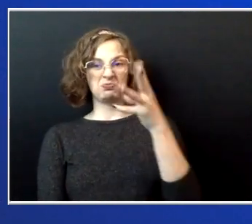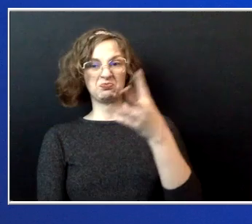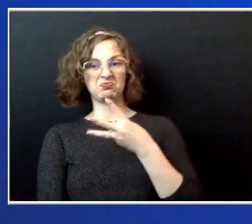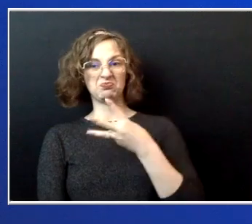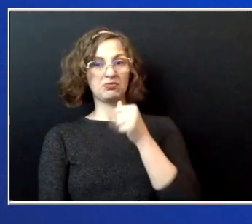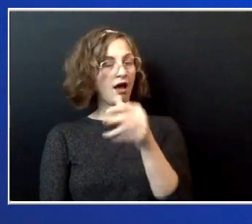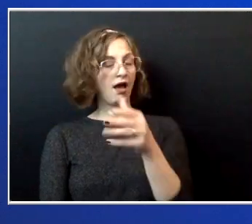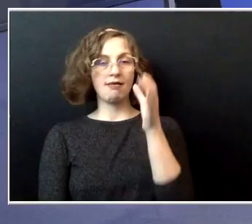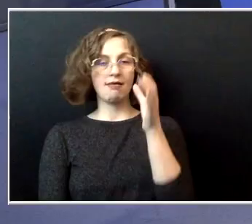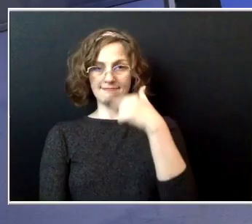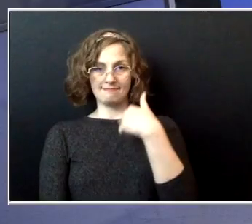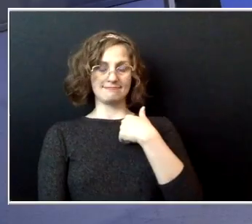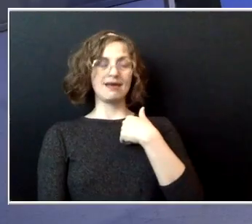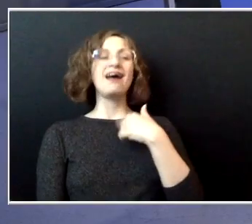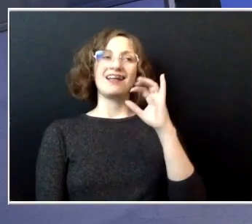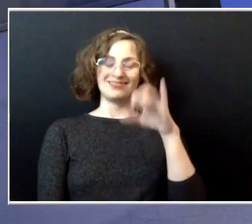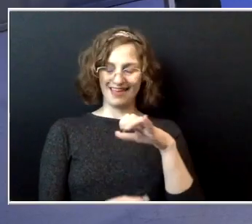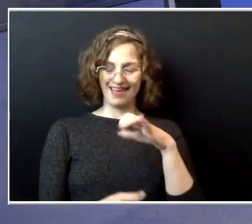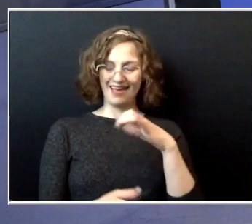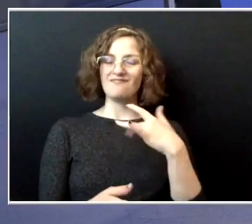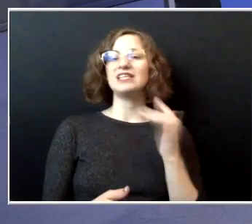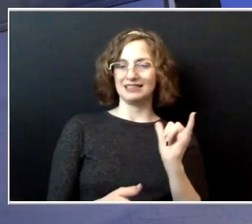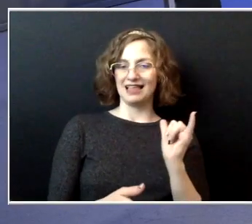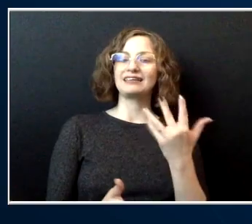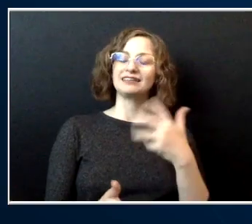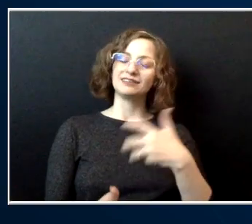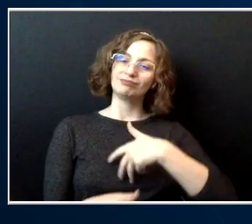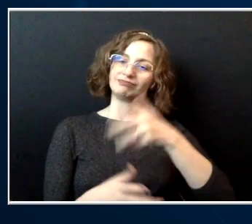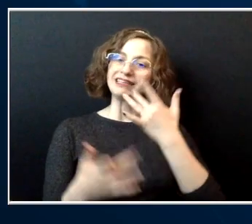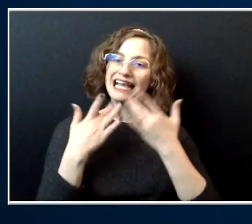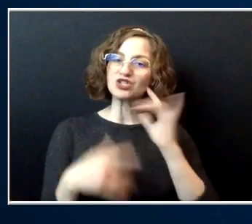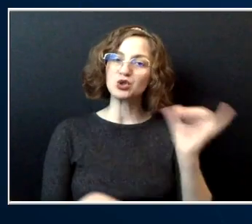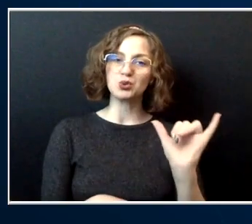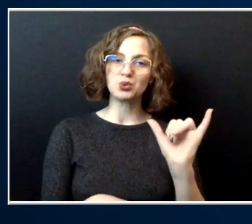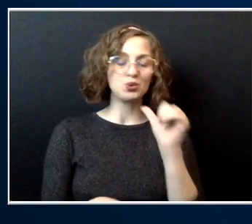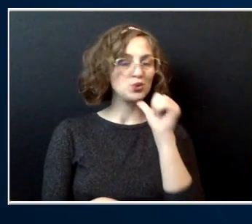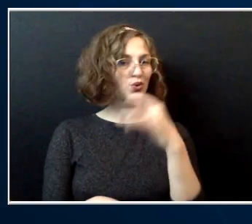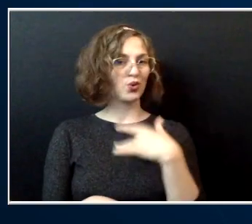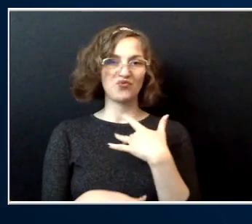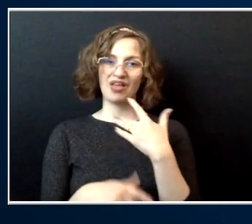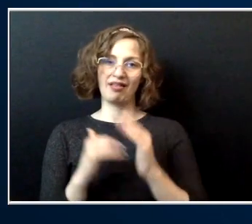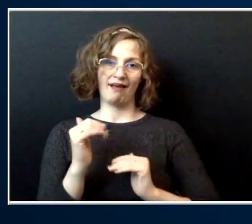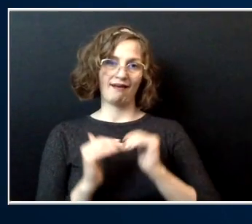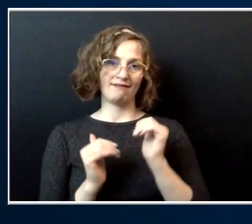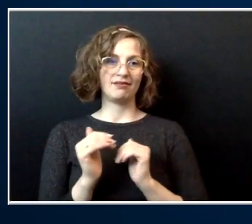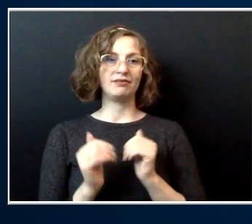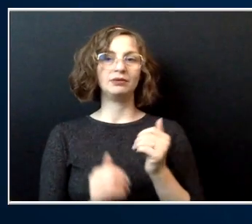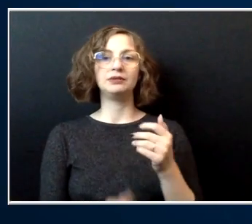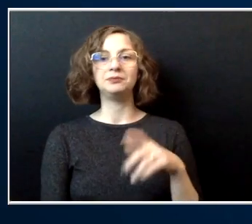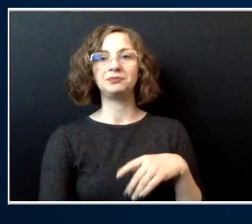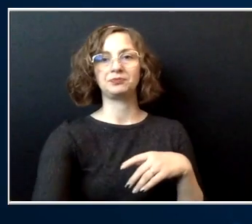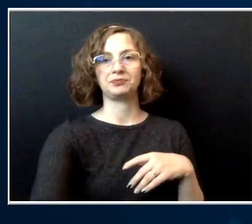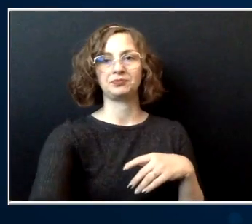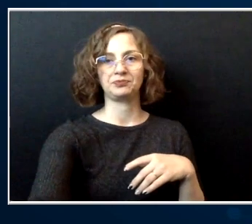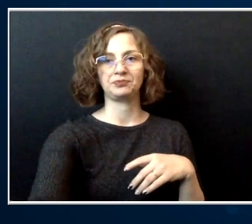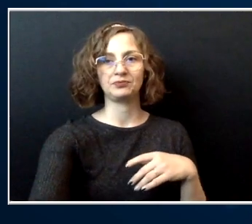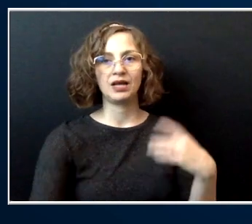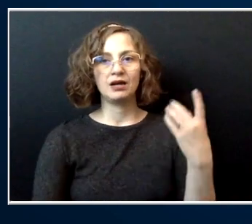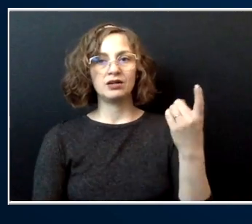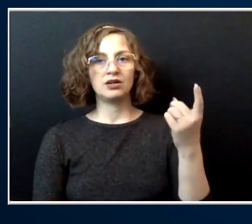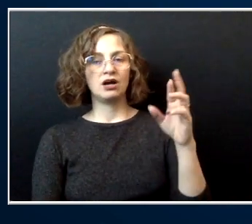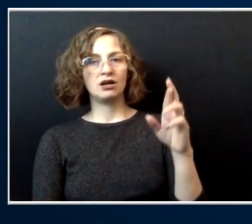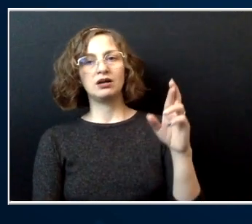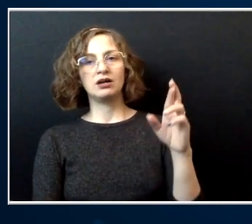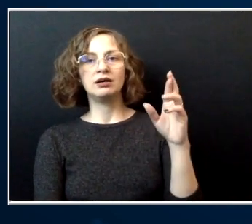feeling comfortable. Dr. Kennedy, this is some work you've studied and done a little bit of work on in your career. You've shared a few